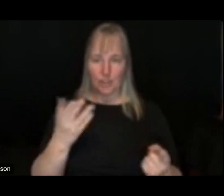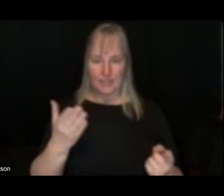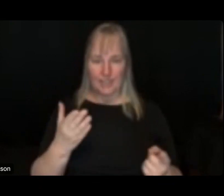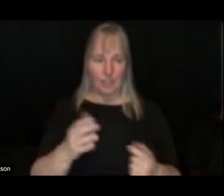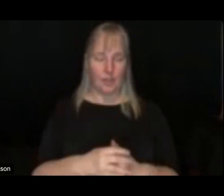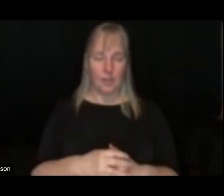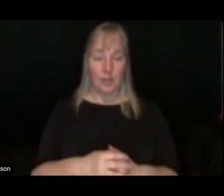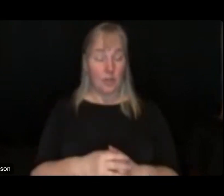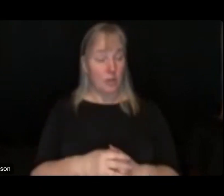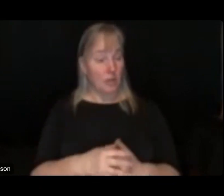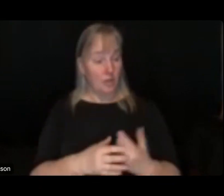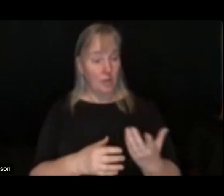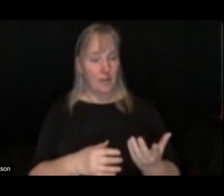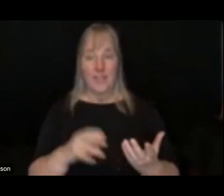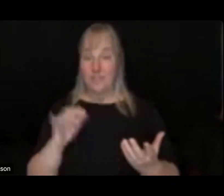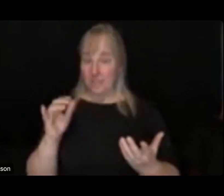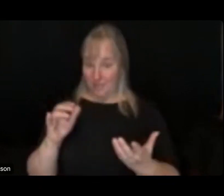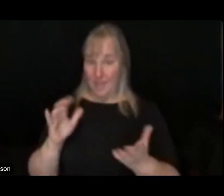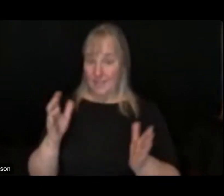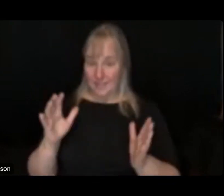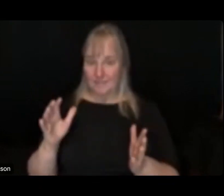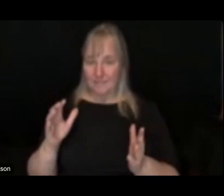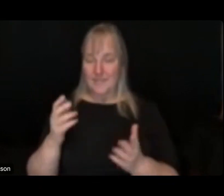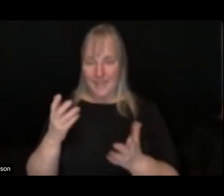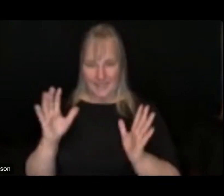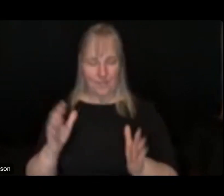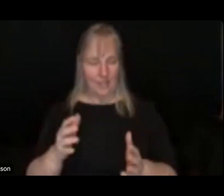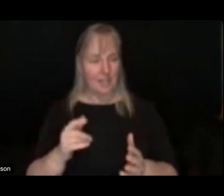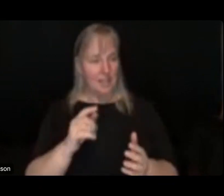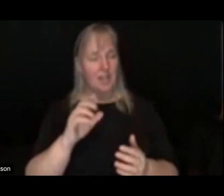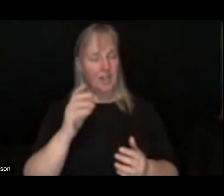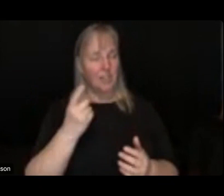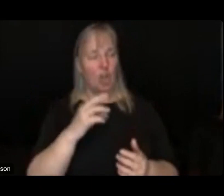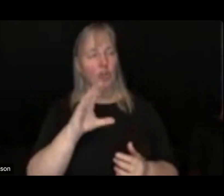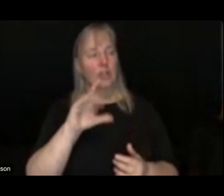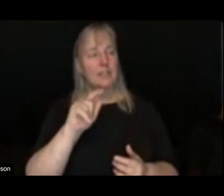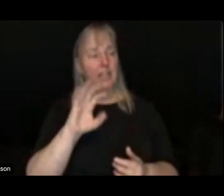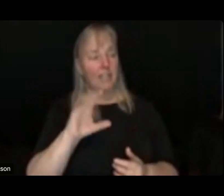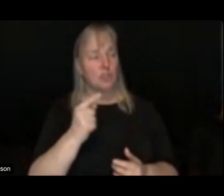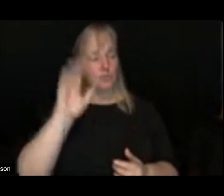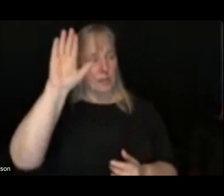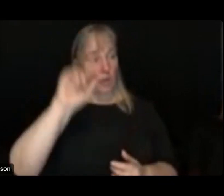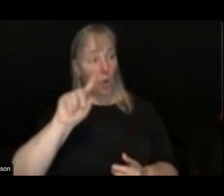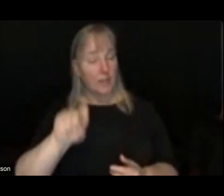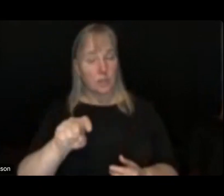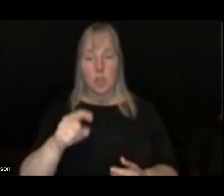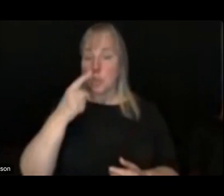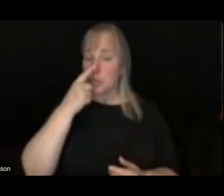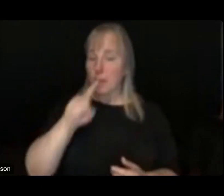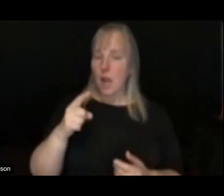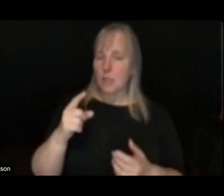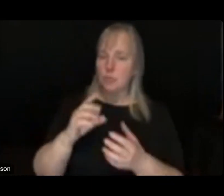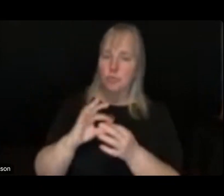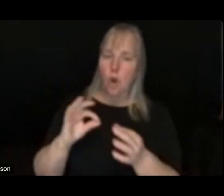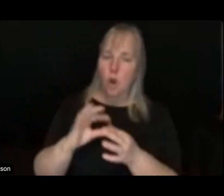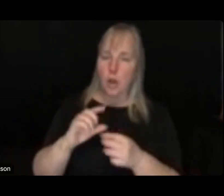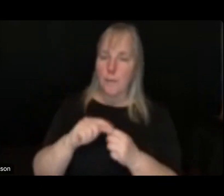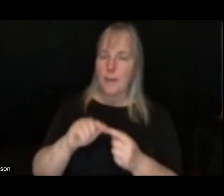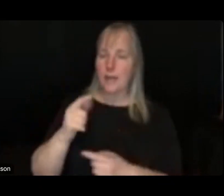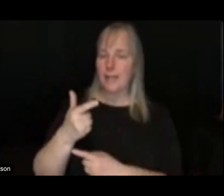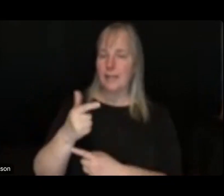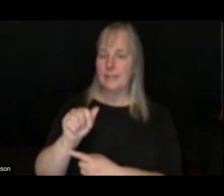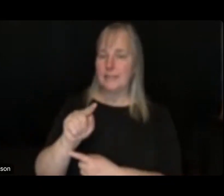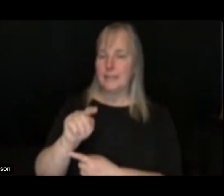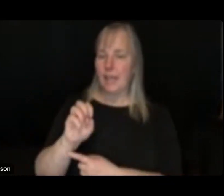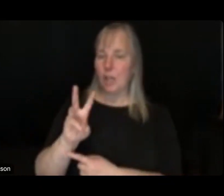You want to raise a question? Dr. Clinch, go ahead. Yeah, could you talk a little bit about Gateway and how it's got the potential from